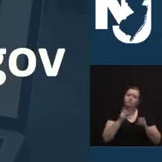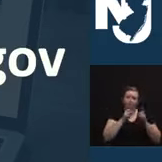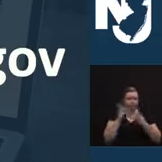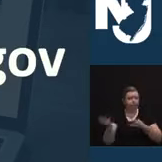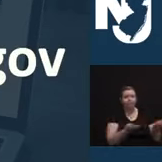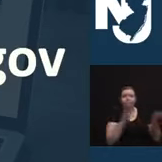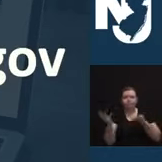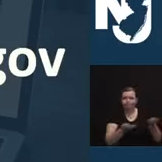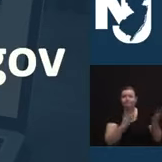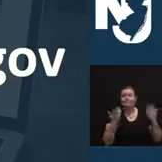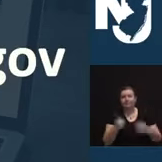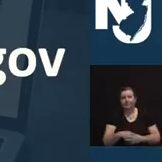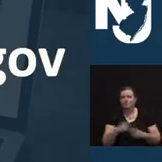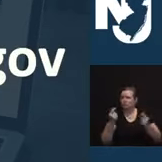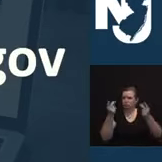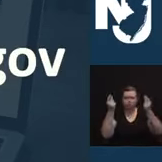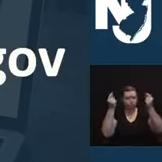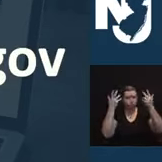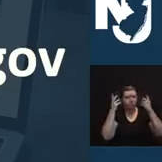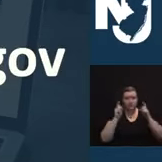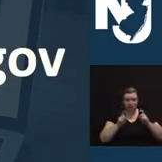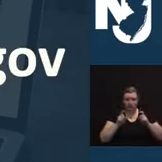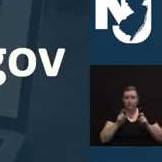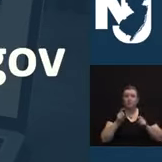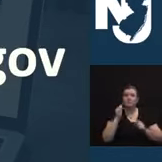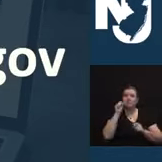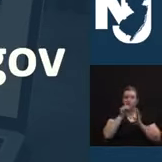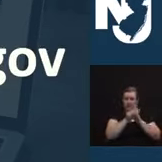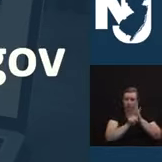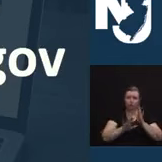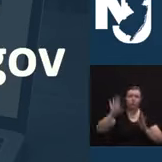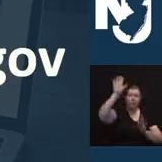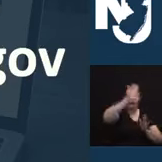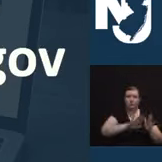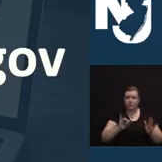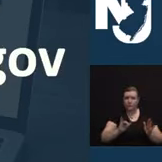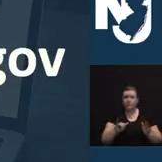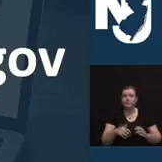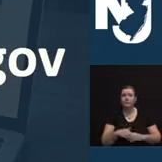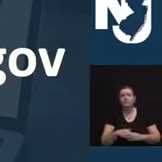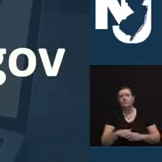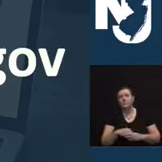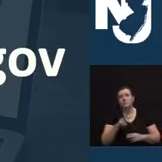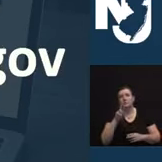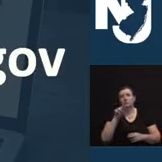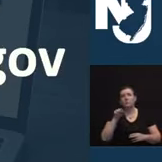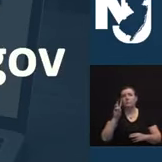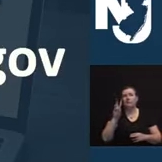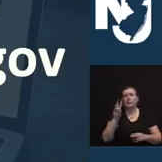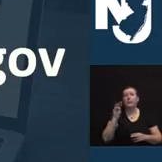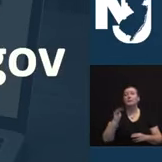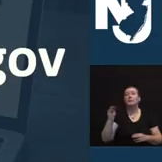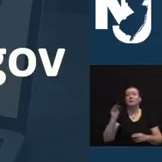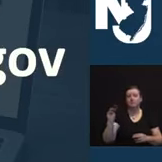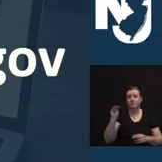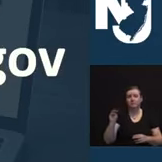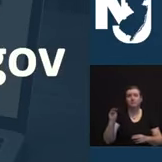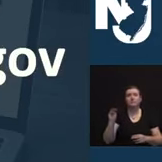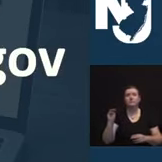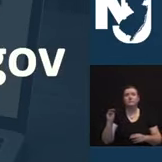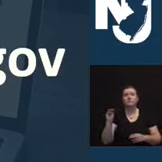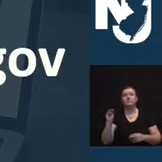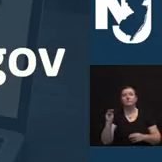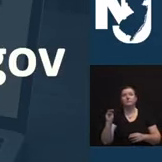are in regular use, including the 2.6 million total Abbott Labs Binax Now rapid tests, which